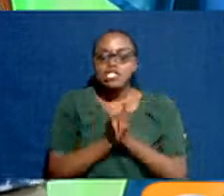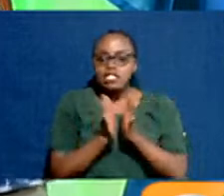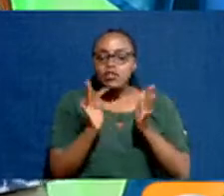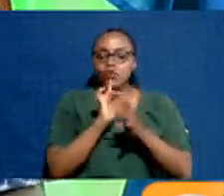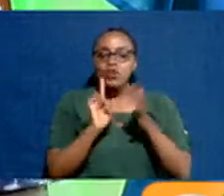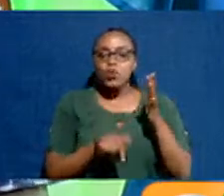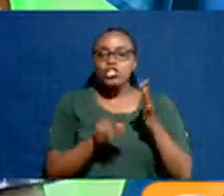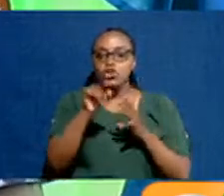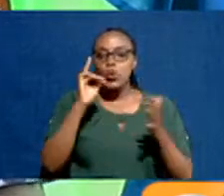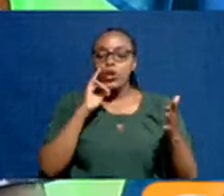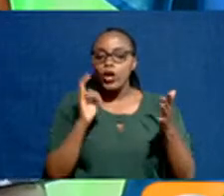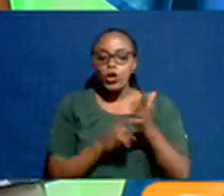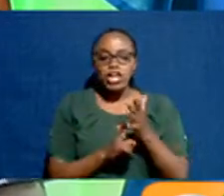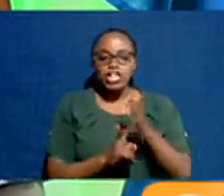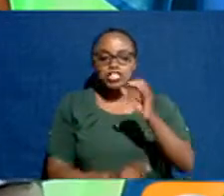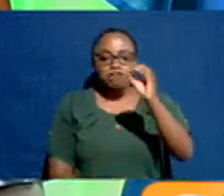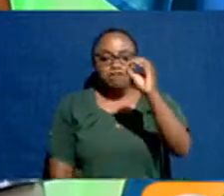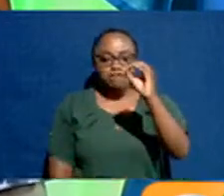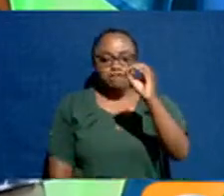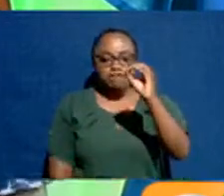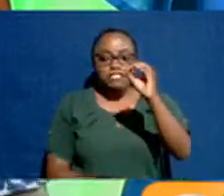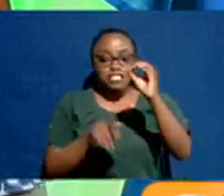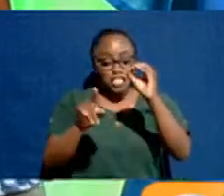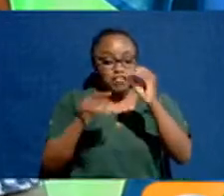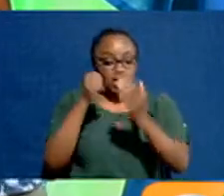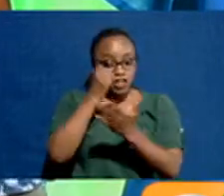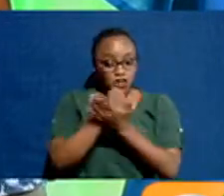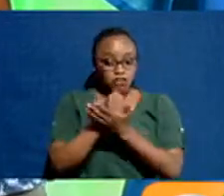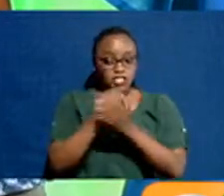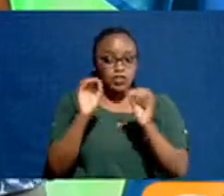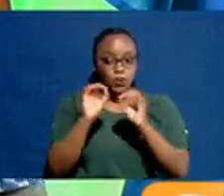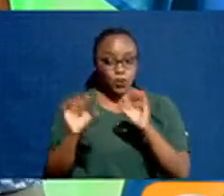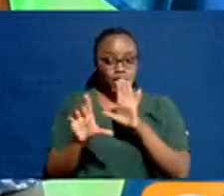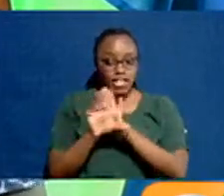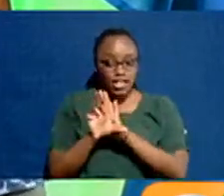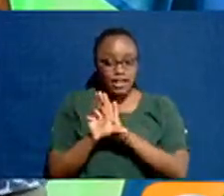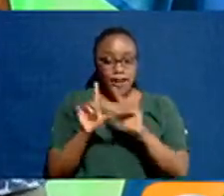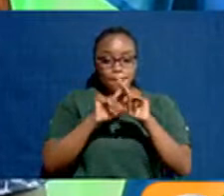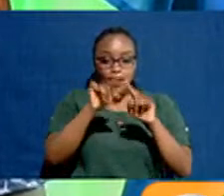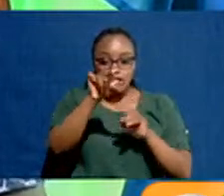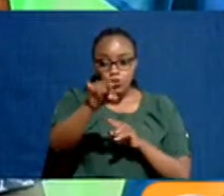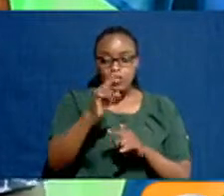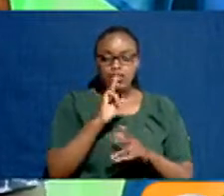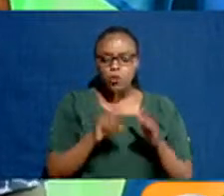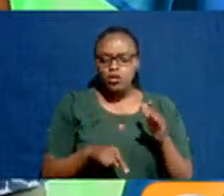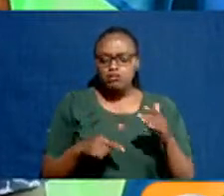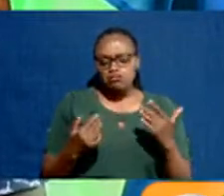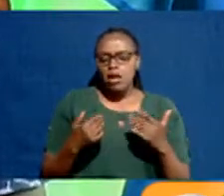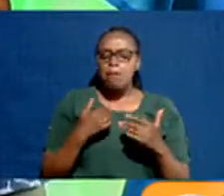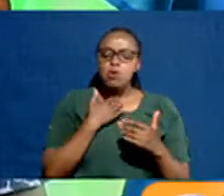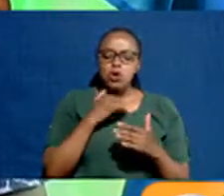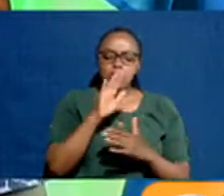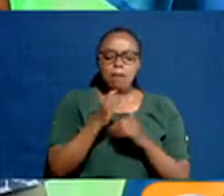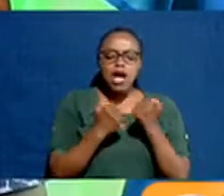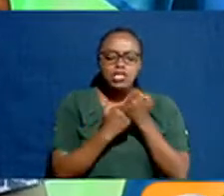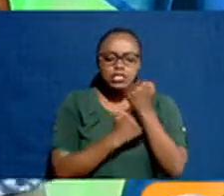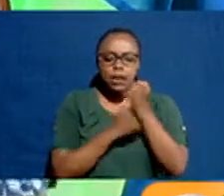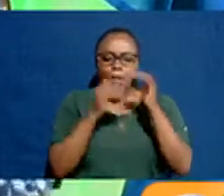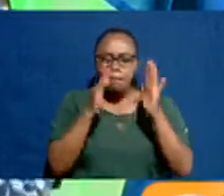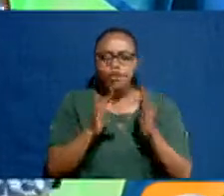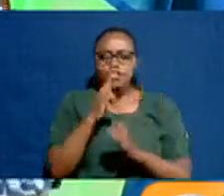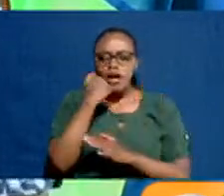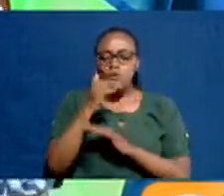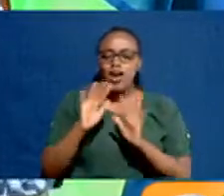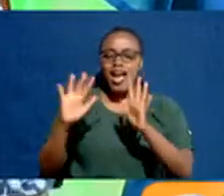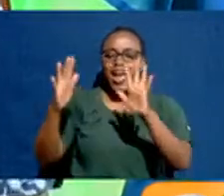don't recognize him, that he is not in office legally, yet you are claiming you want your supporters who are